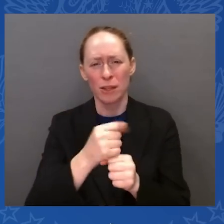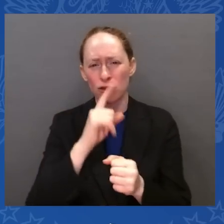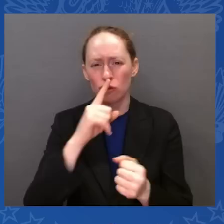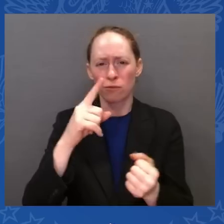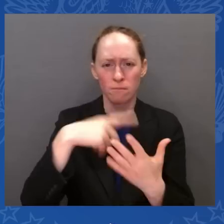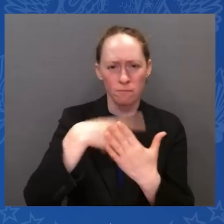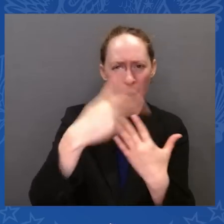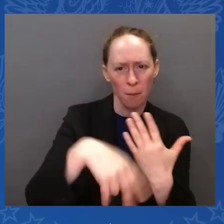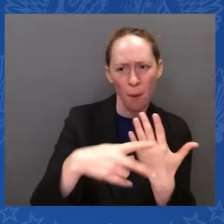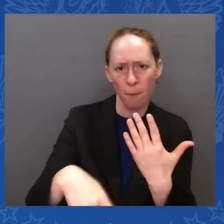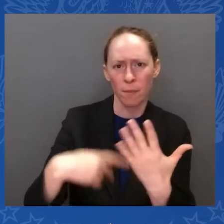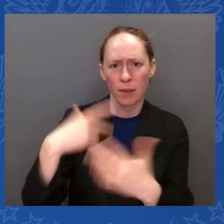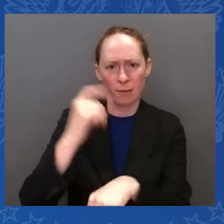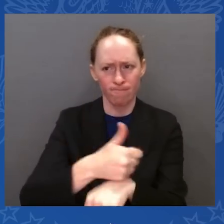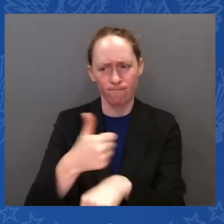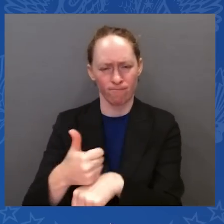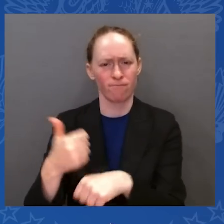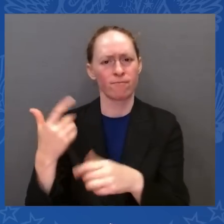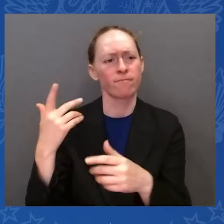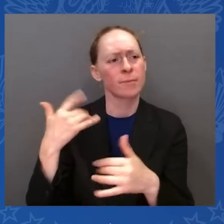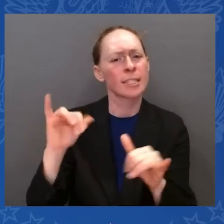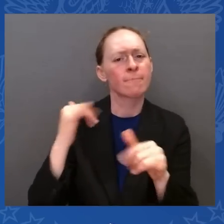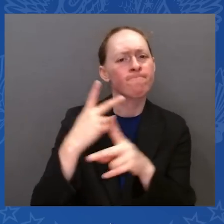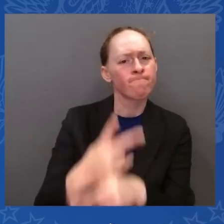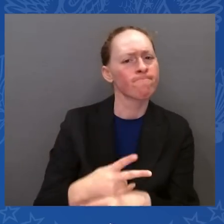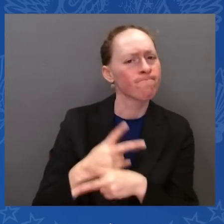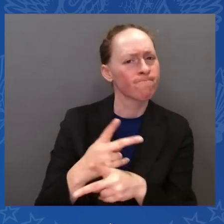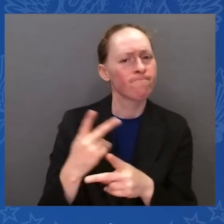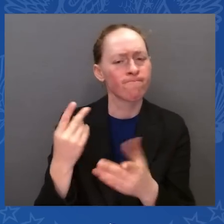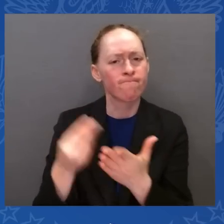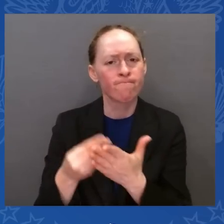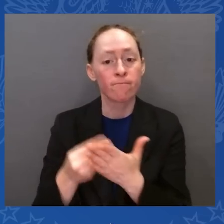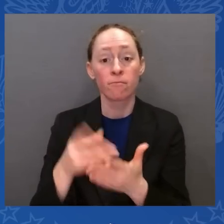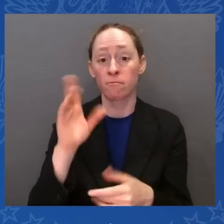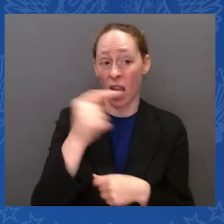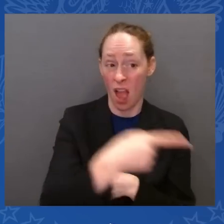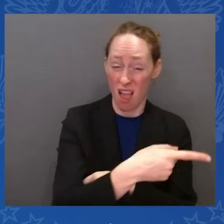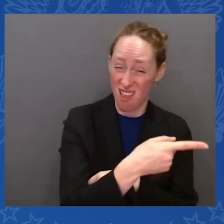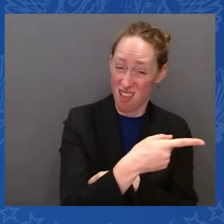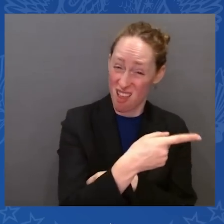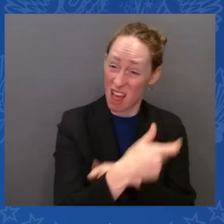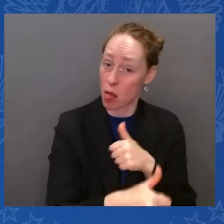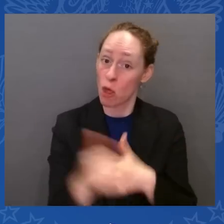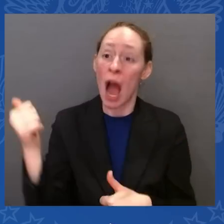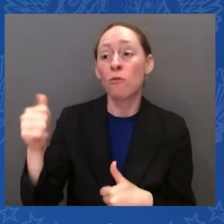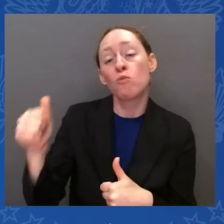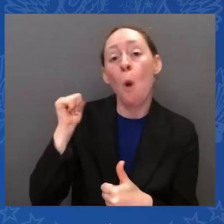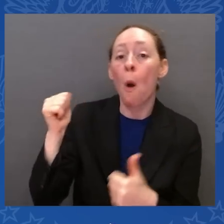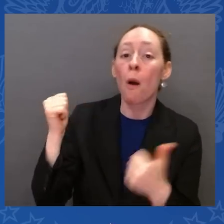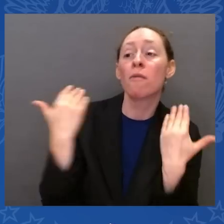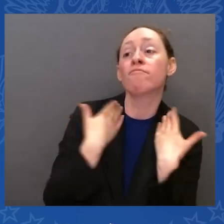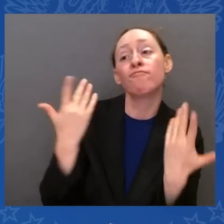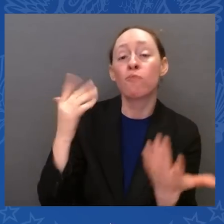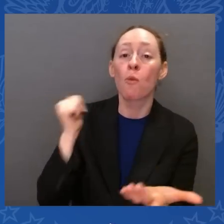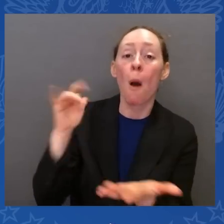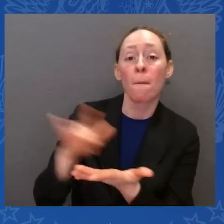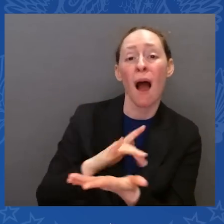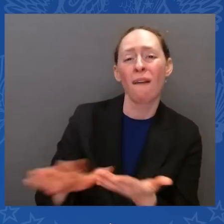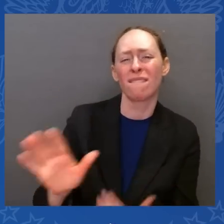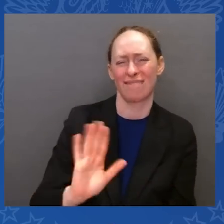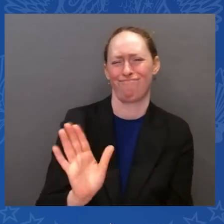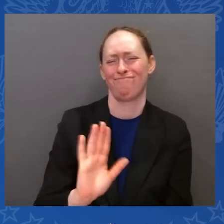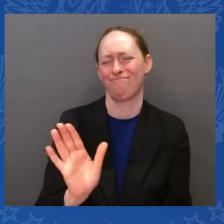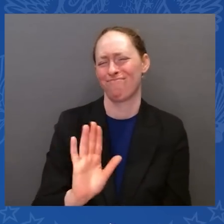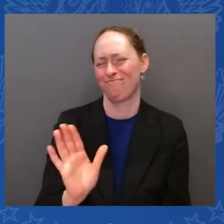revenue we can raise, and how to lower the deficit to put our fiscal house in order. But in the meantime,